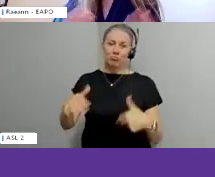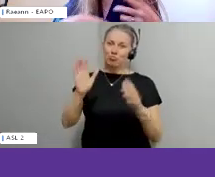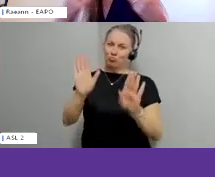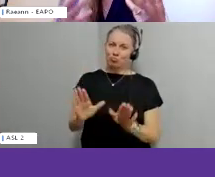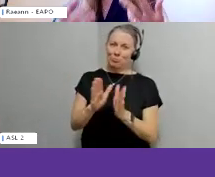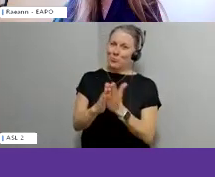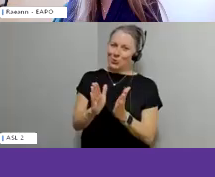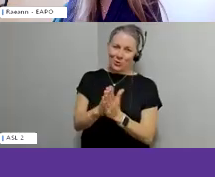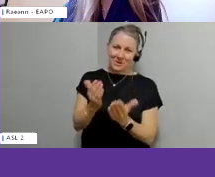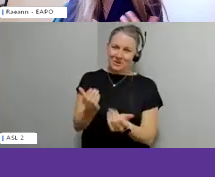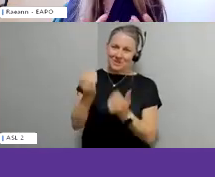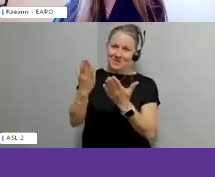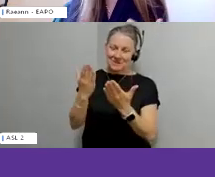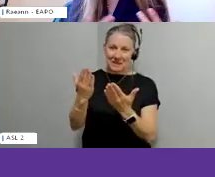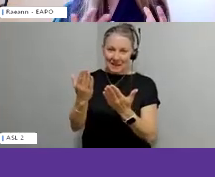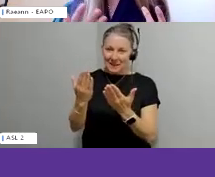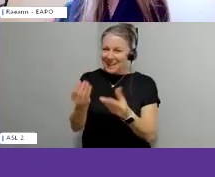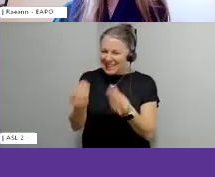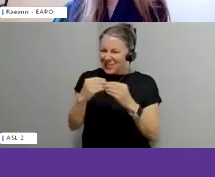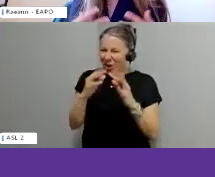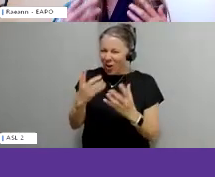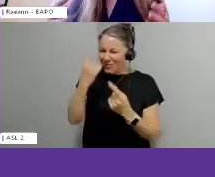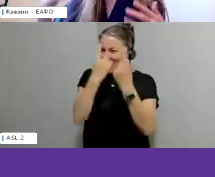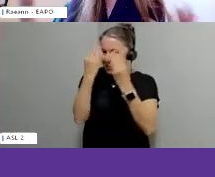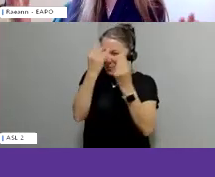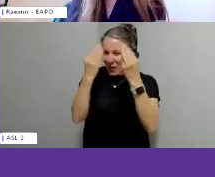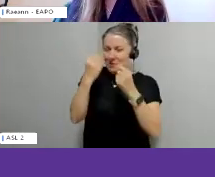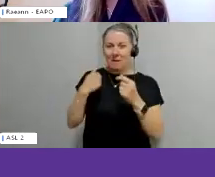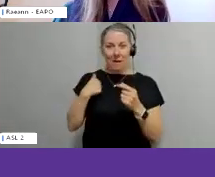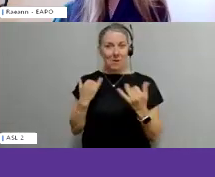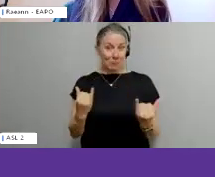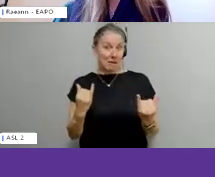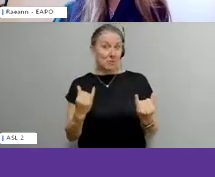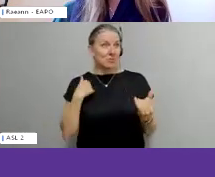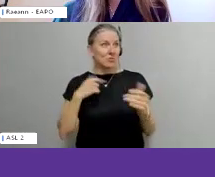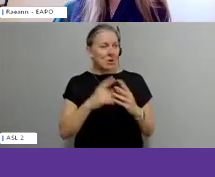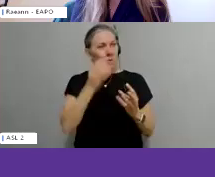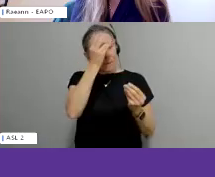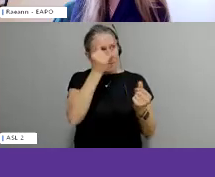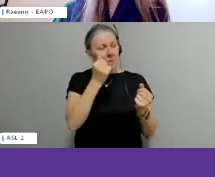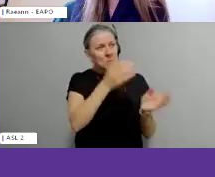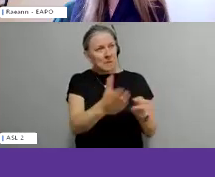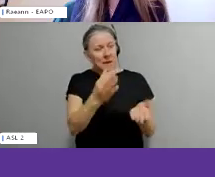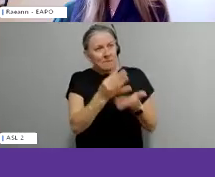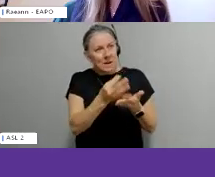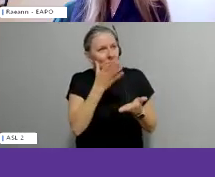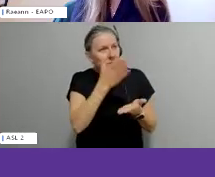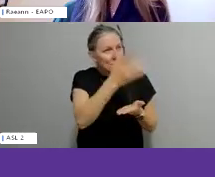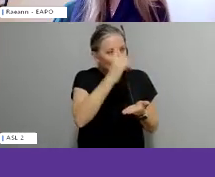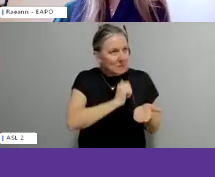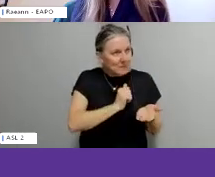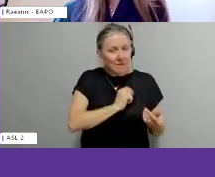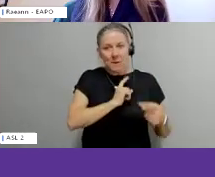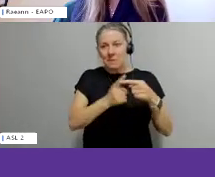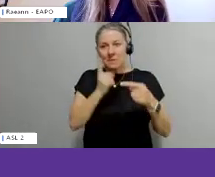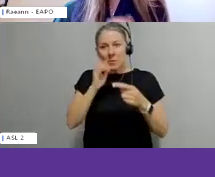I know I'm starting to think about information, about planning my financial future as well as my children, because I don't think we think about that